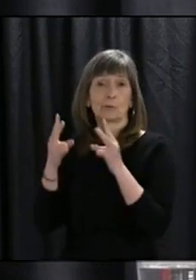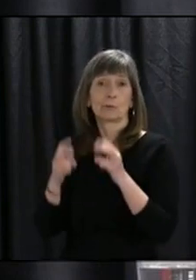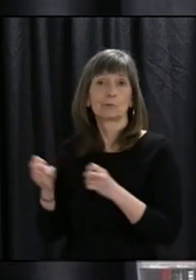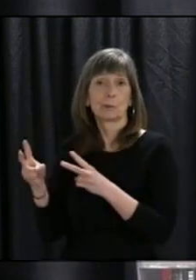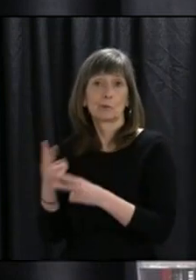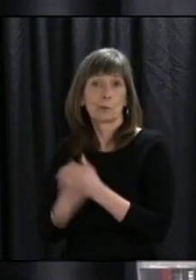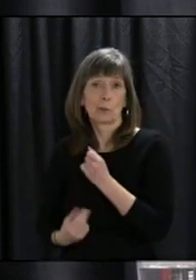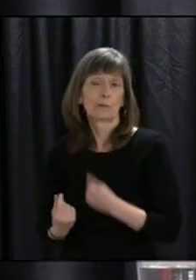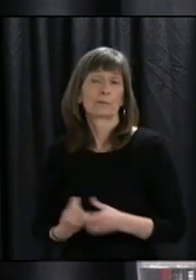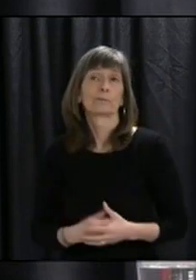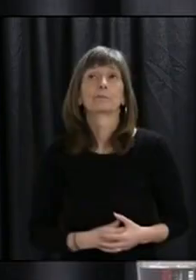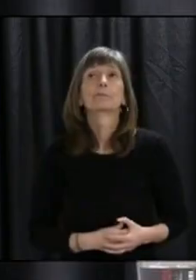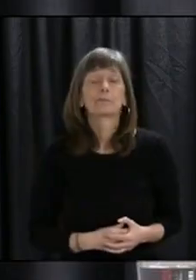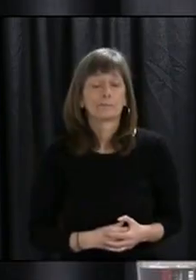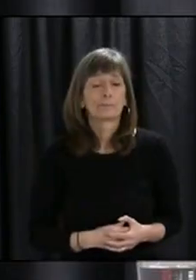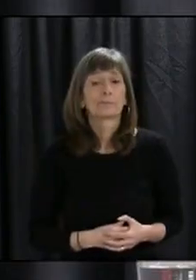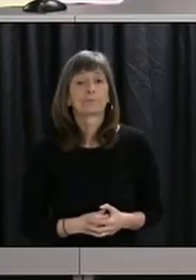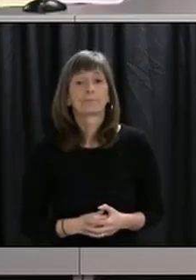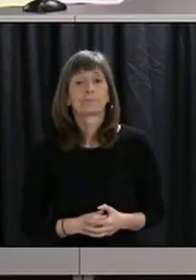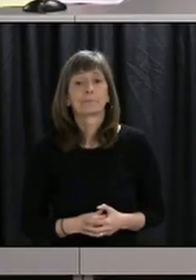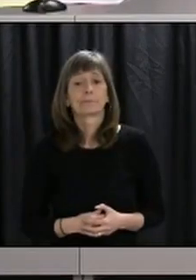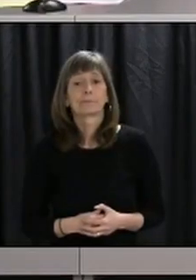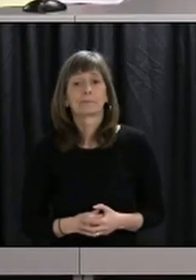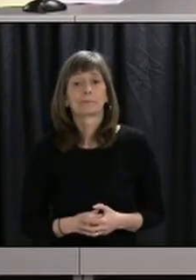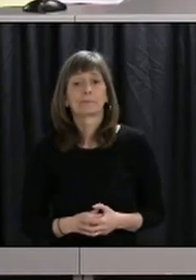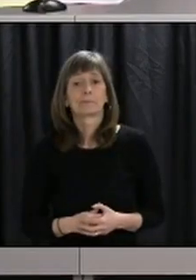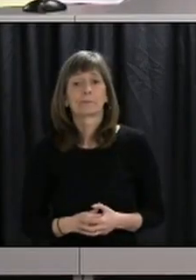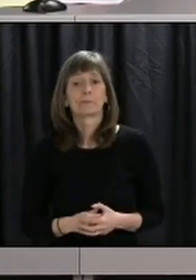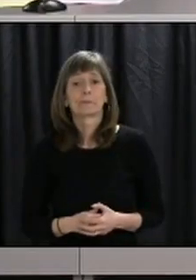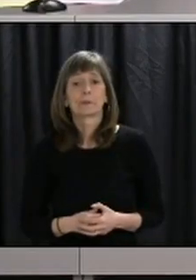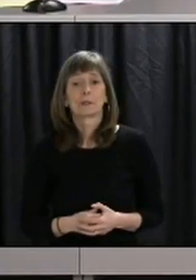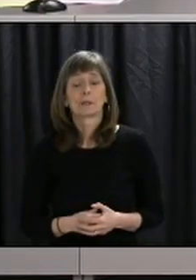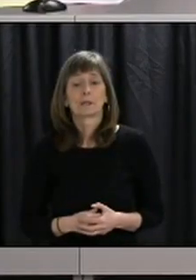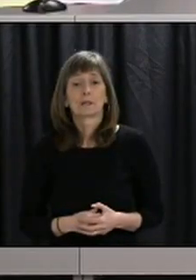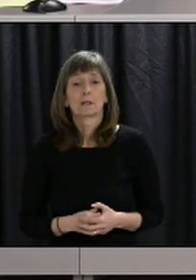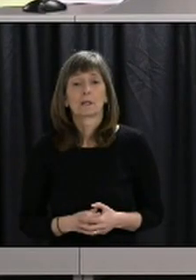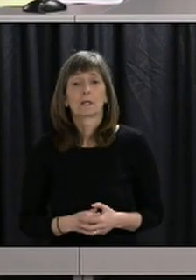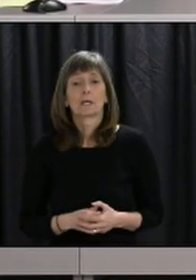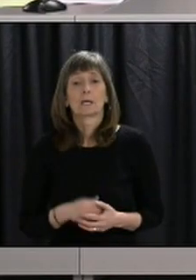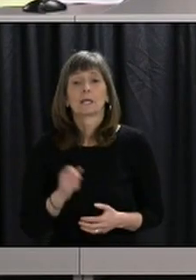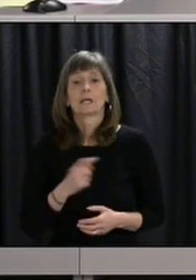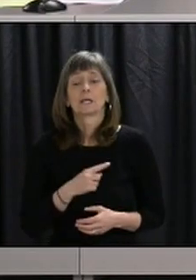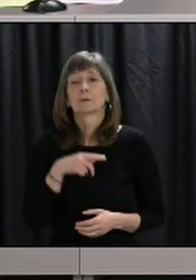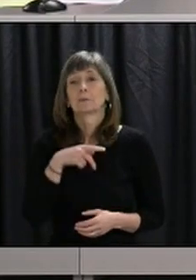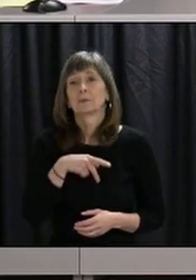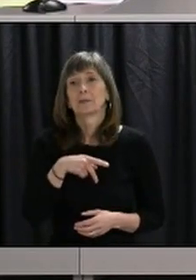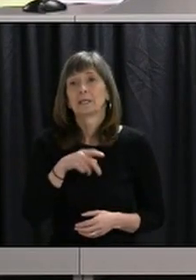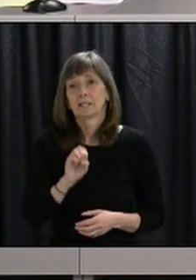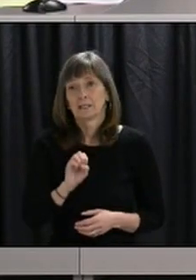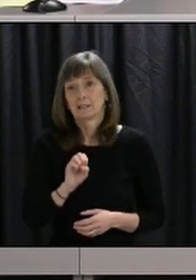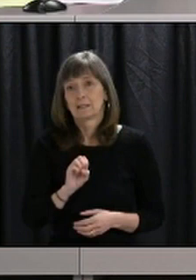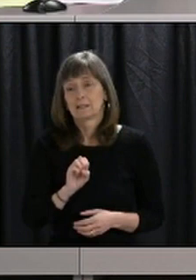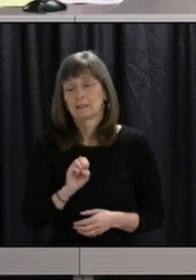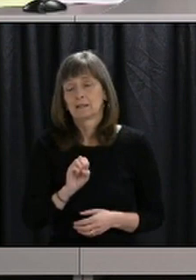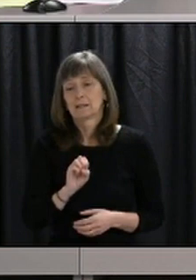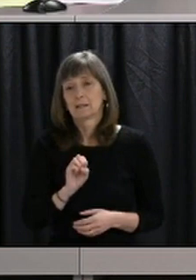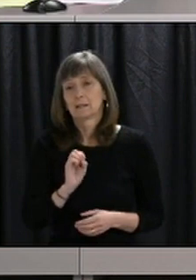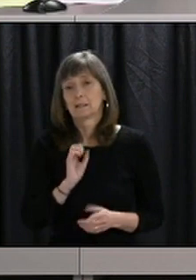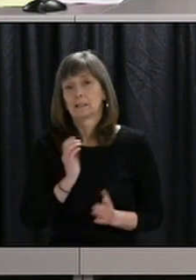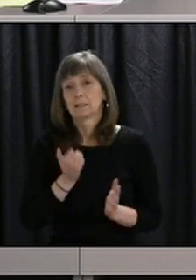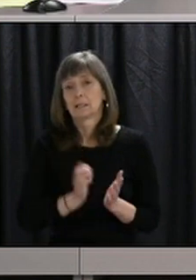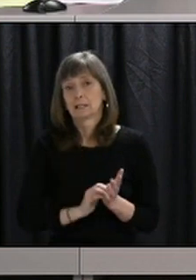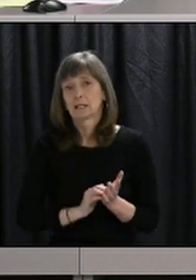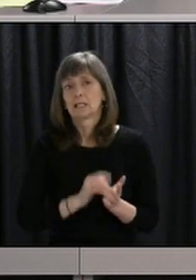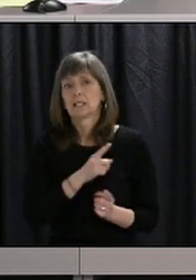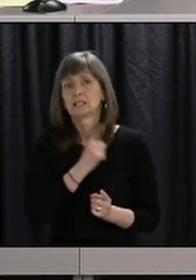Thank you. And I want to ask another question about PPE. Prime Minister Trudeau said yesterday that